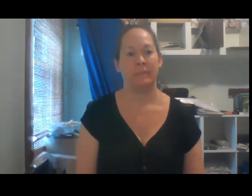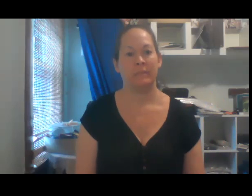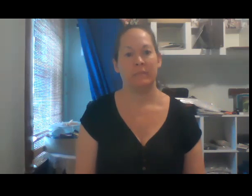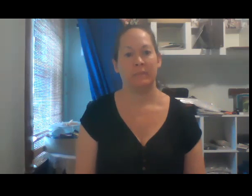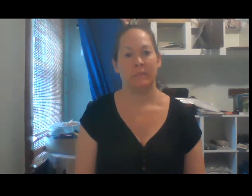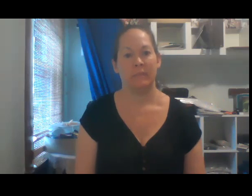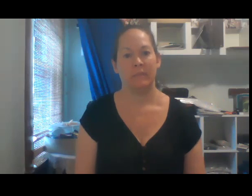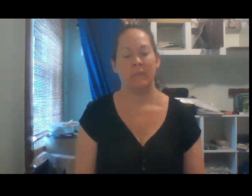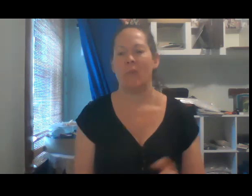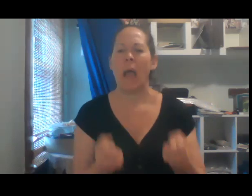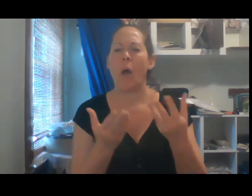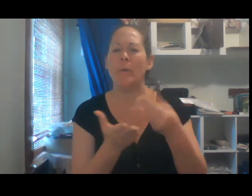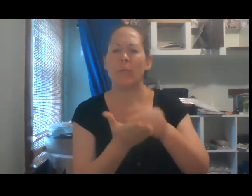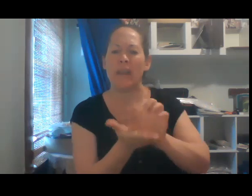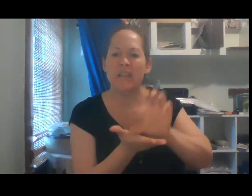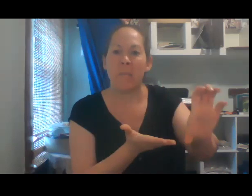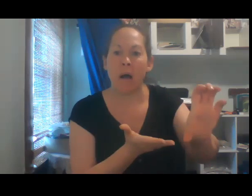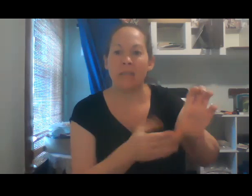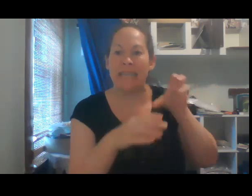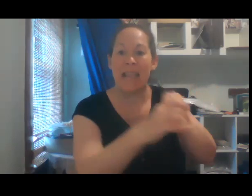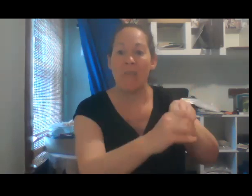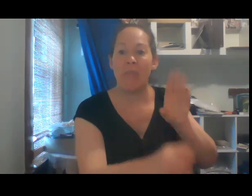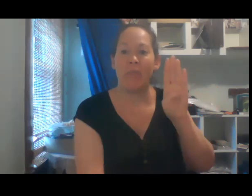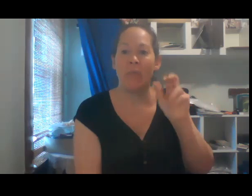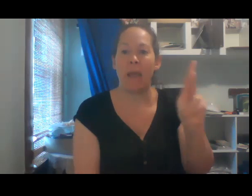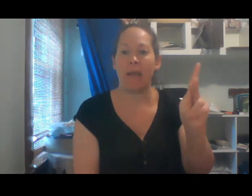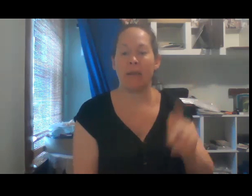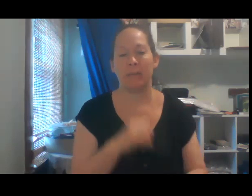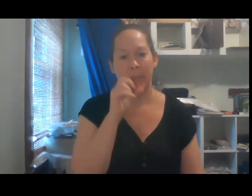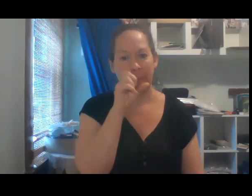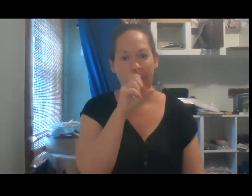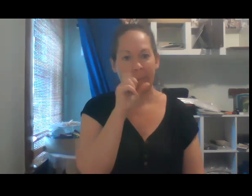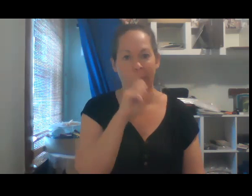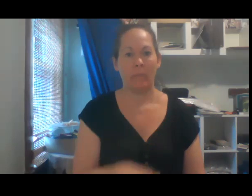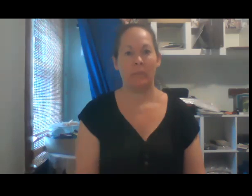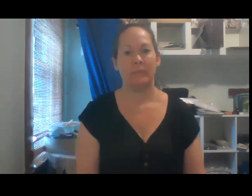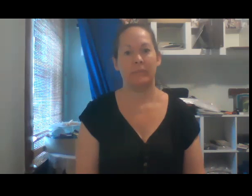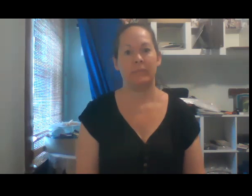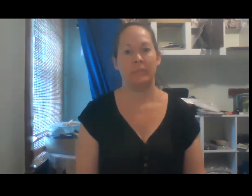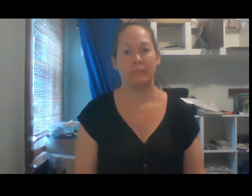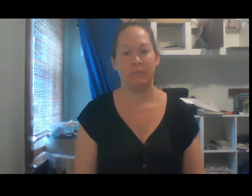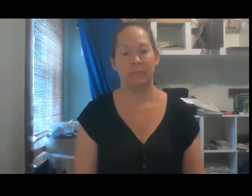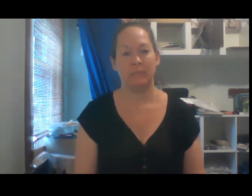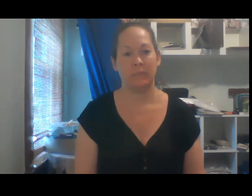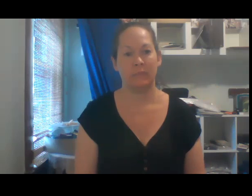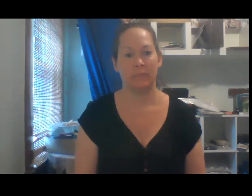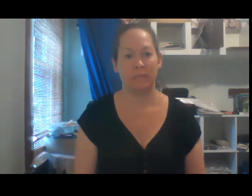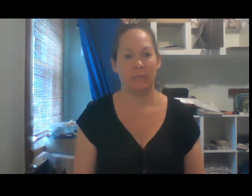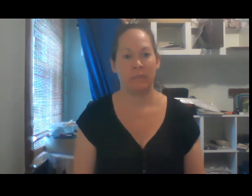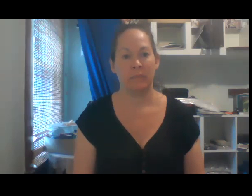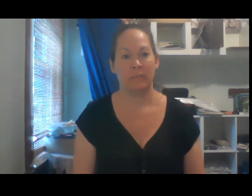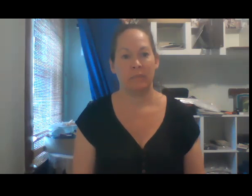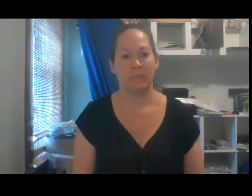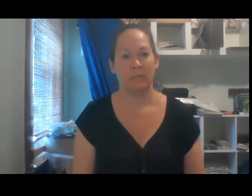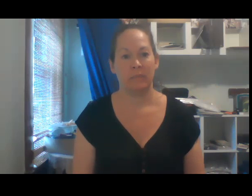which is the deposited amount, which is the amount interest is